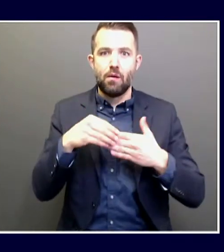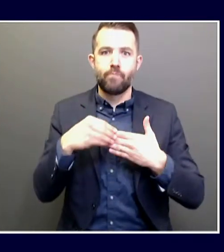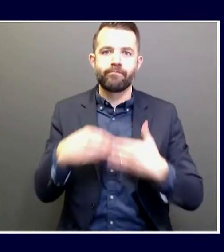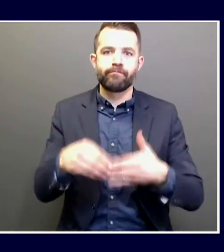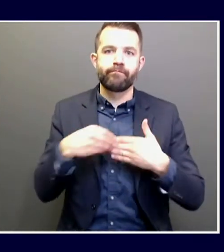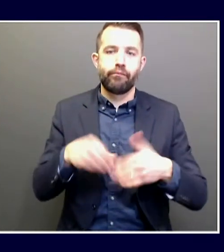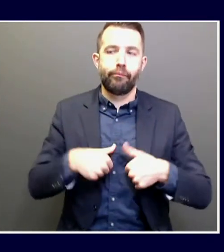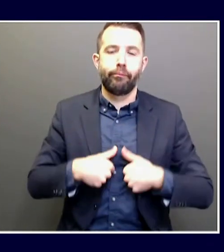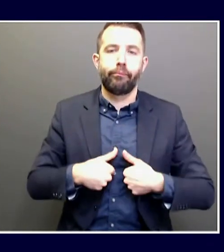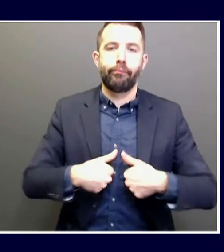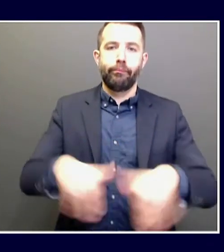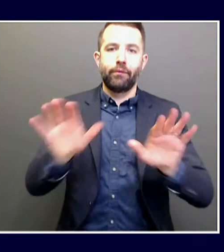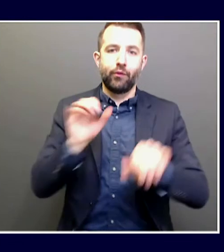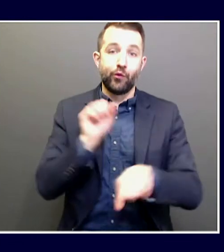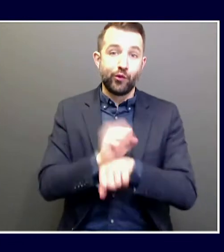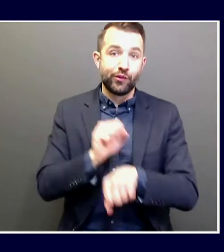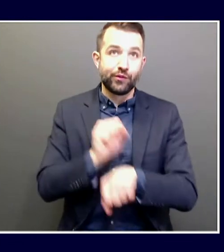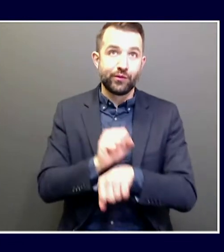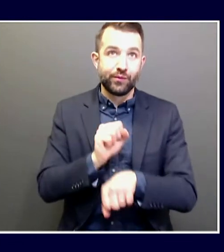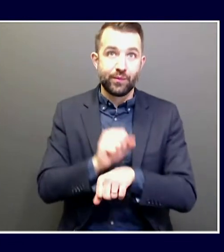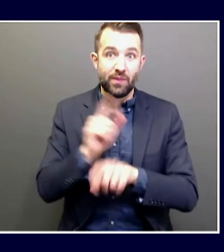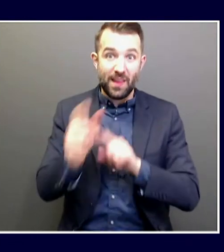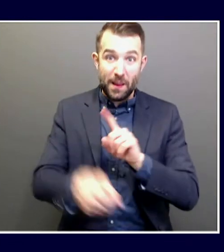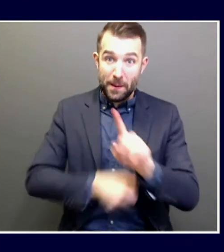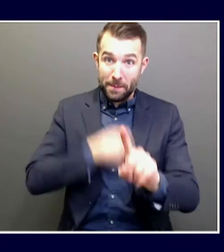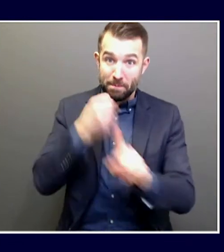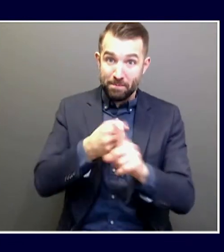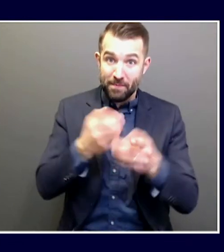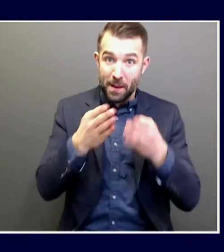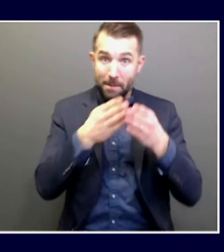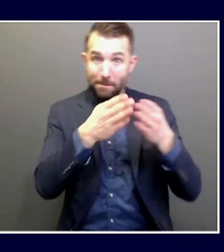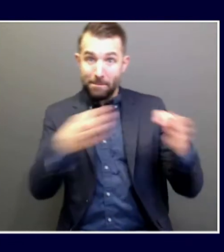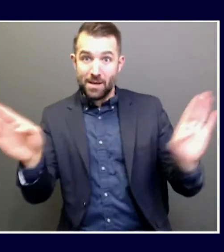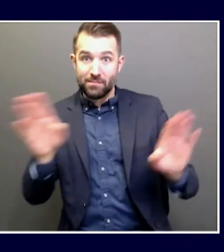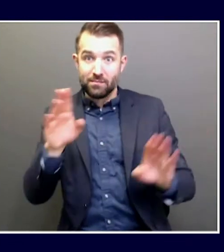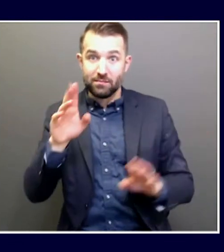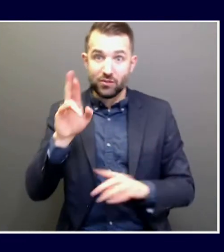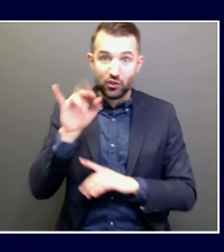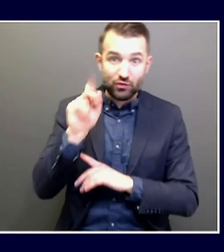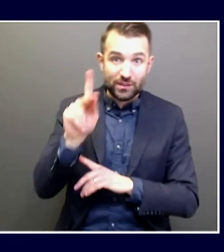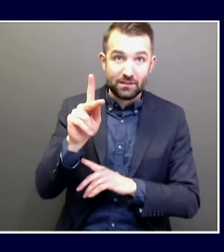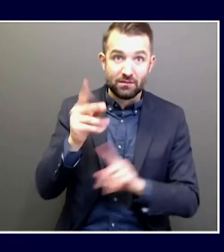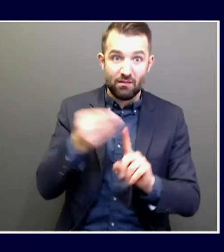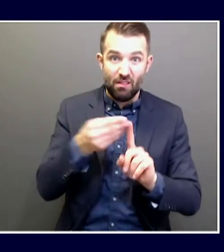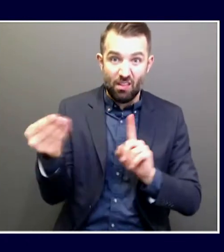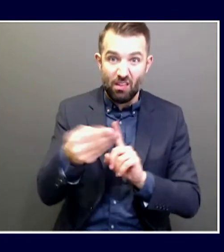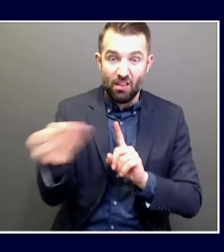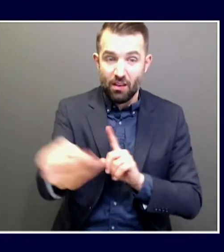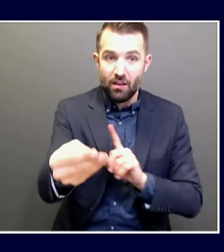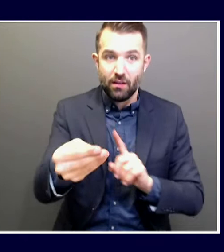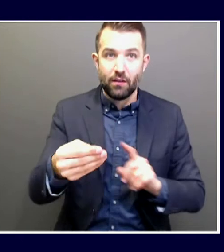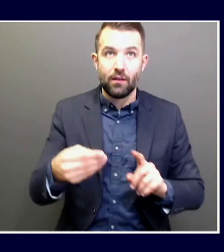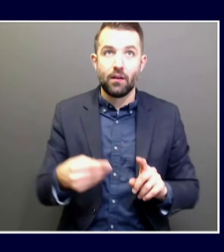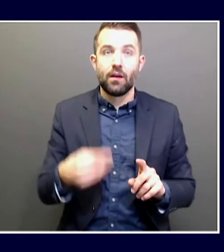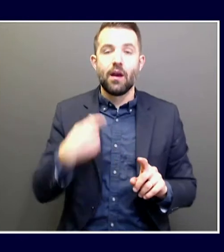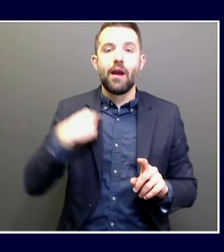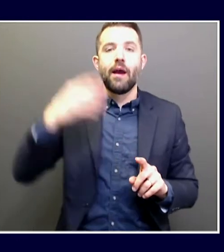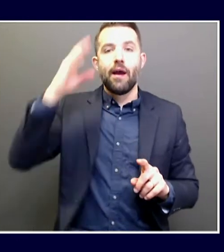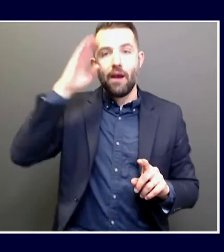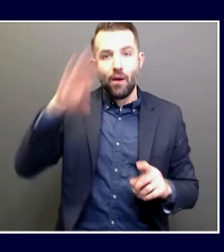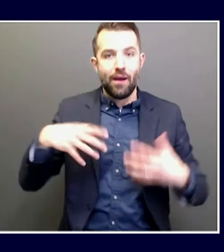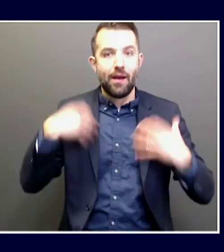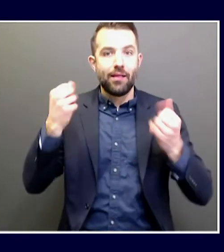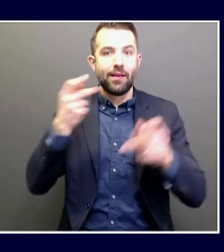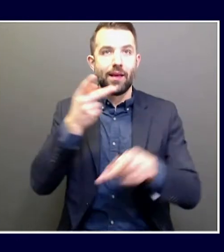is associated with those steps? I understand that they were made like with the healthcare providers so that there were healthcare, enough